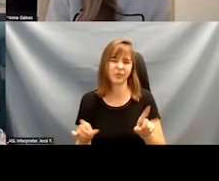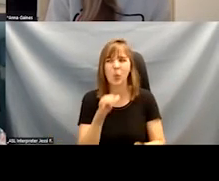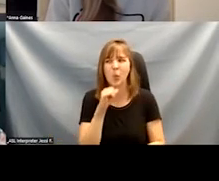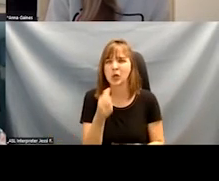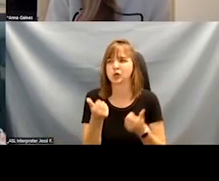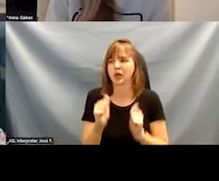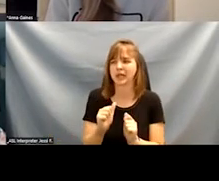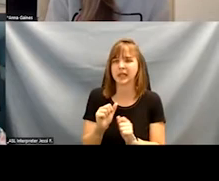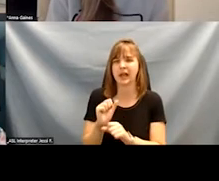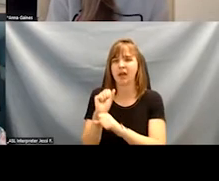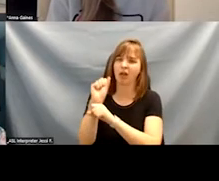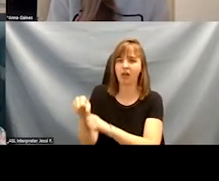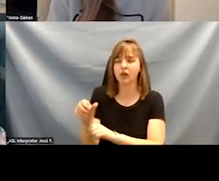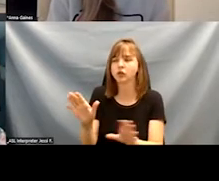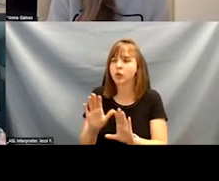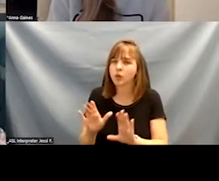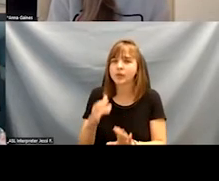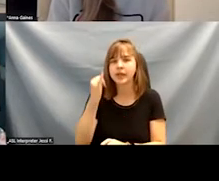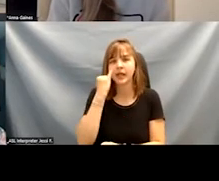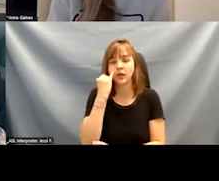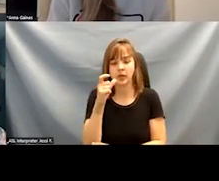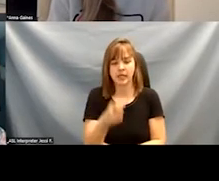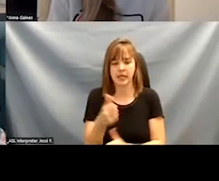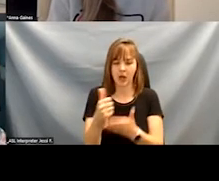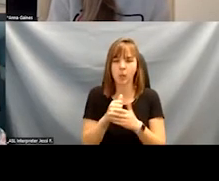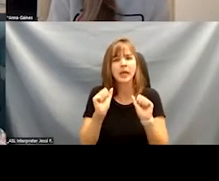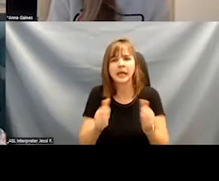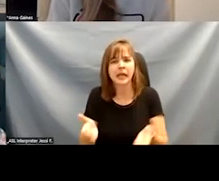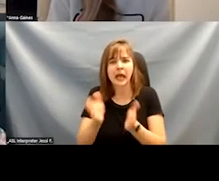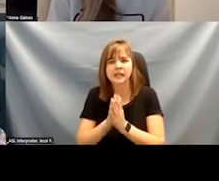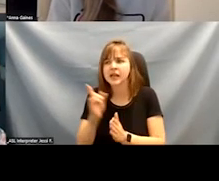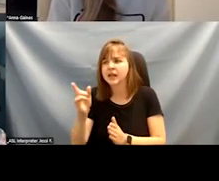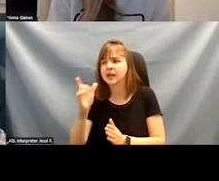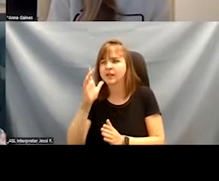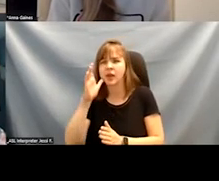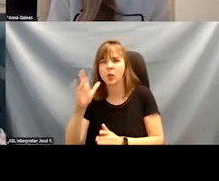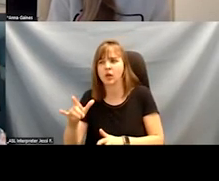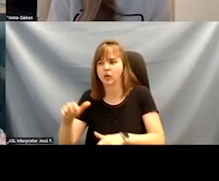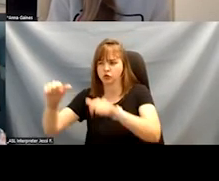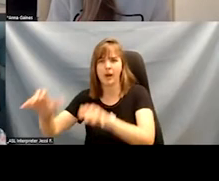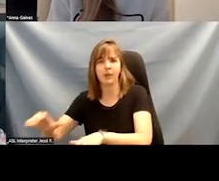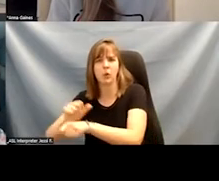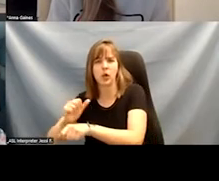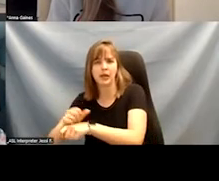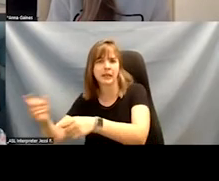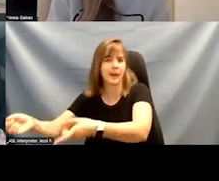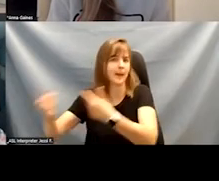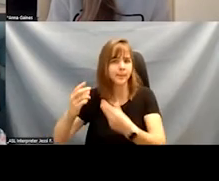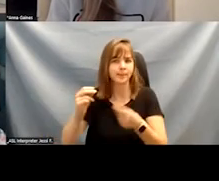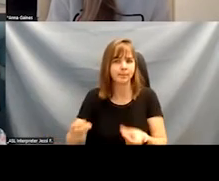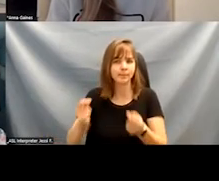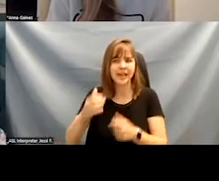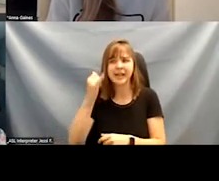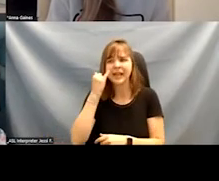like everyone will drop what they're doing for a day and go help someone else if they had a fire or if they need extra hands planting garlic or whatever it may